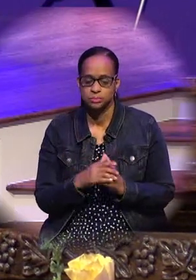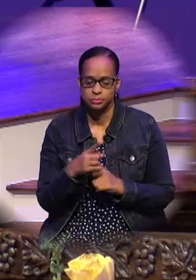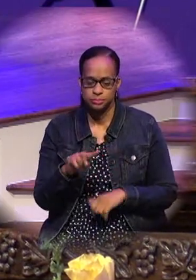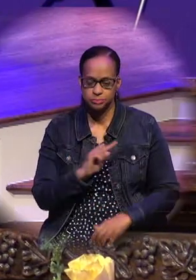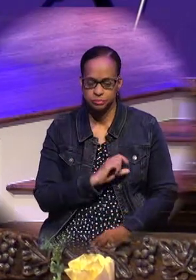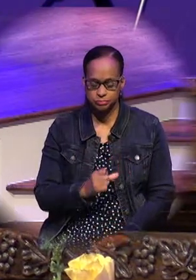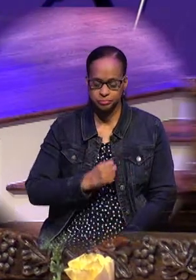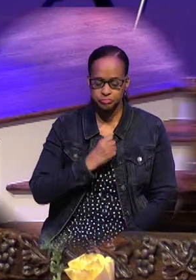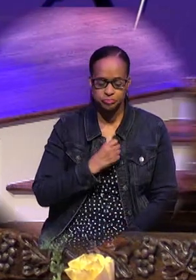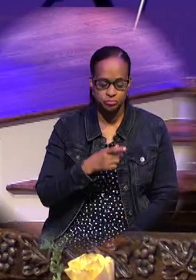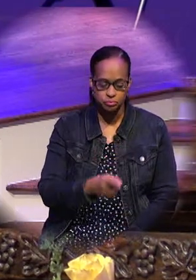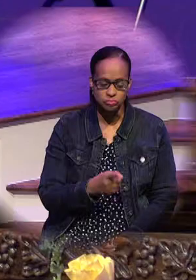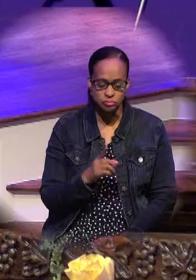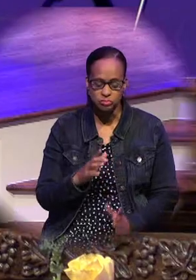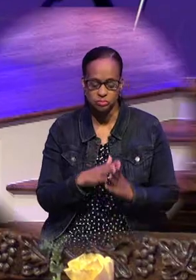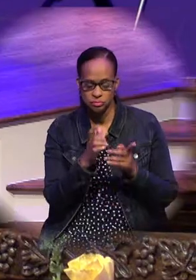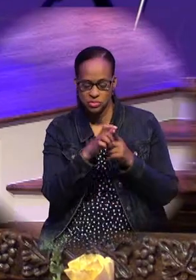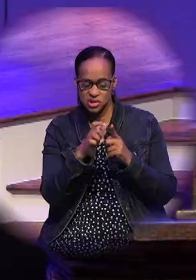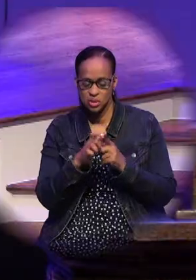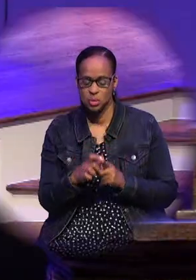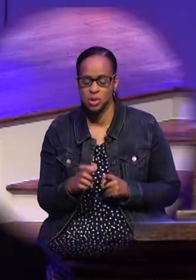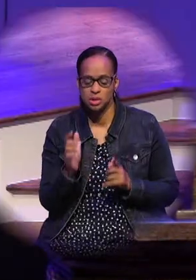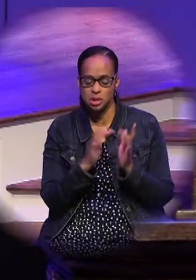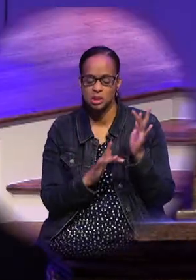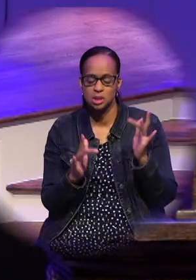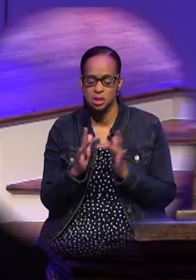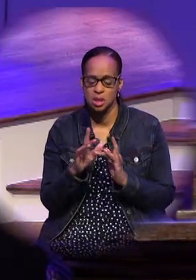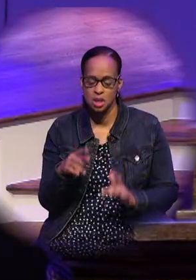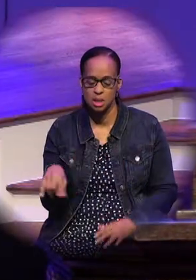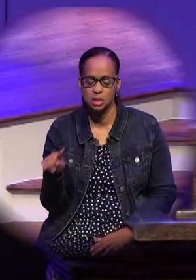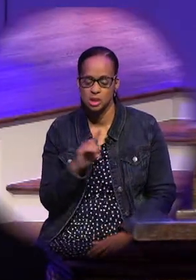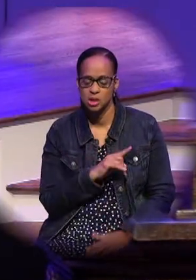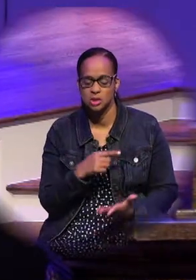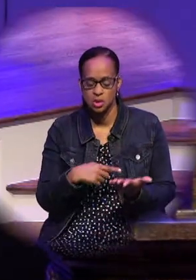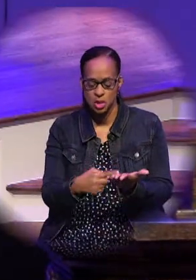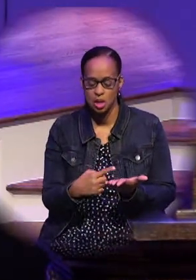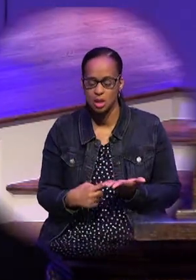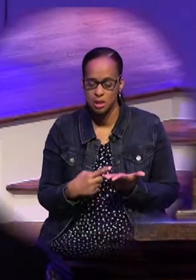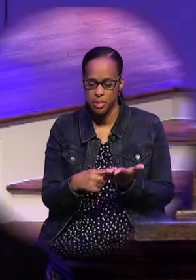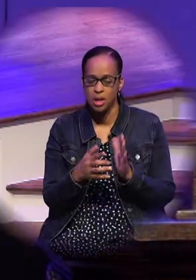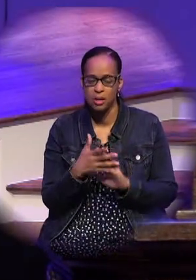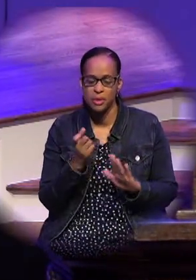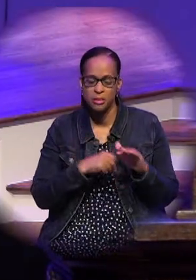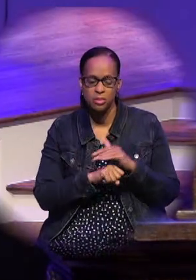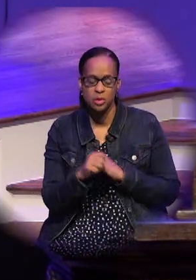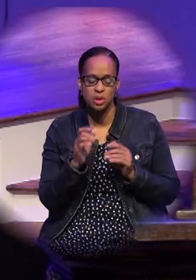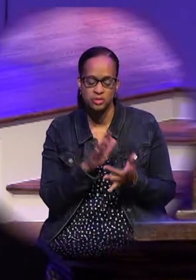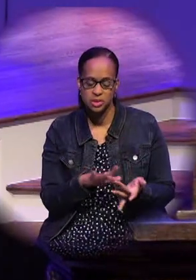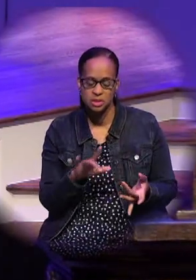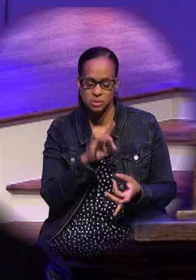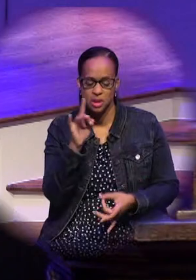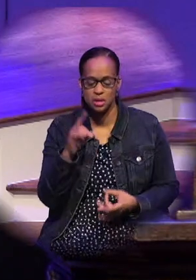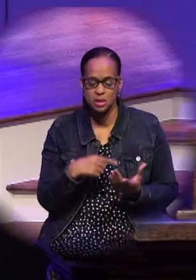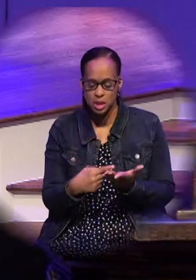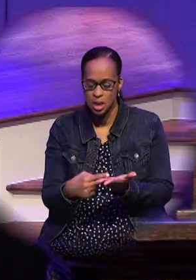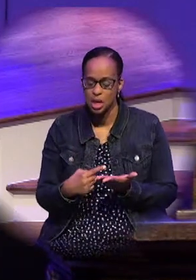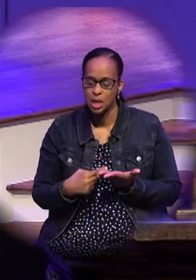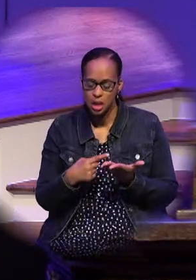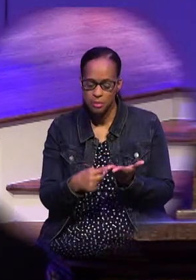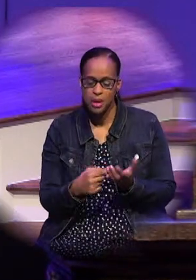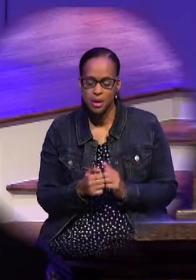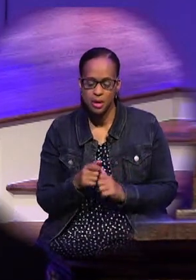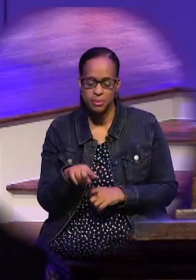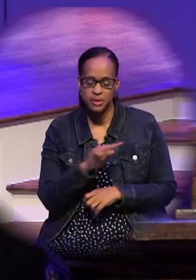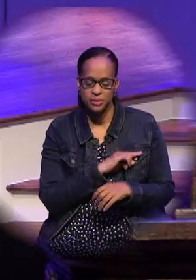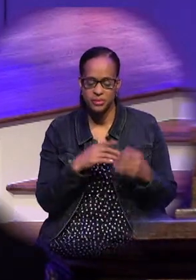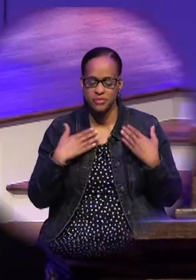mulled over the words of Jesus. This talking about being born of the Spirit, this talking about the